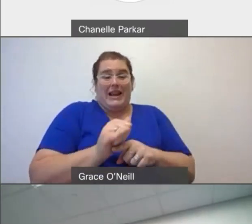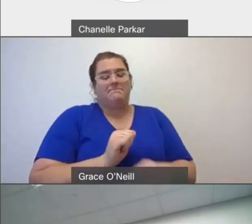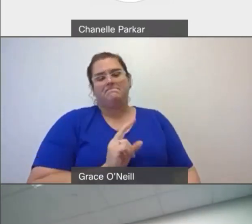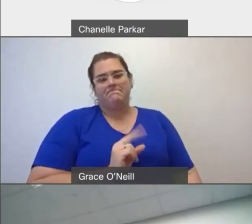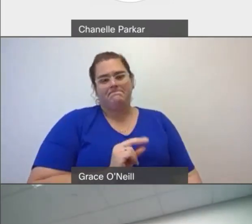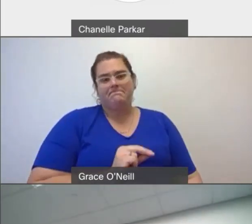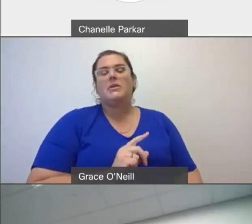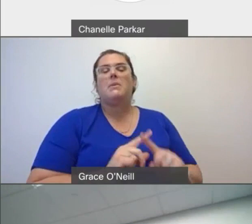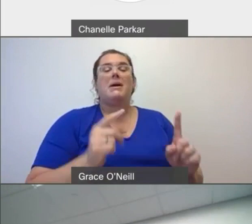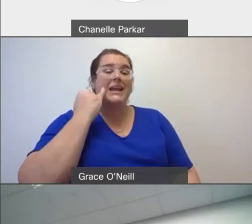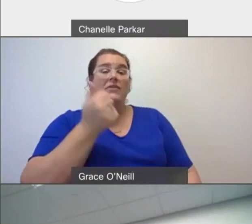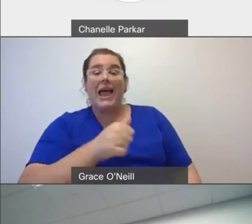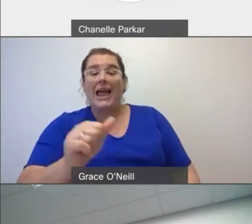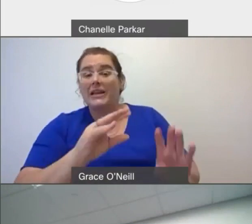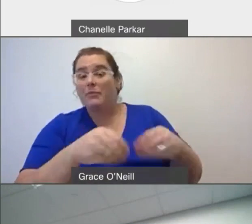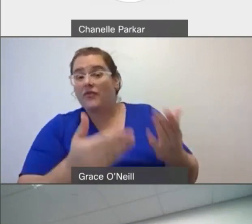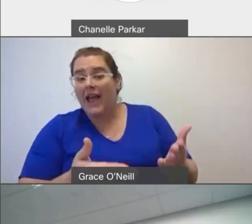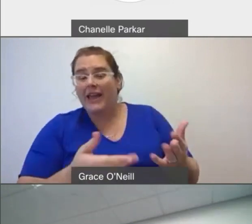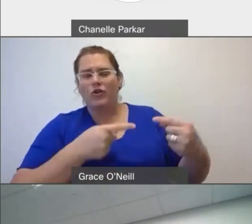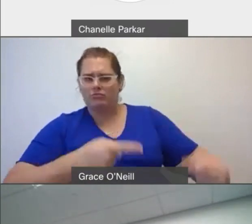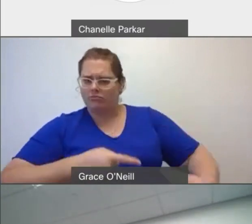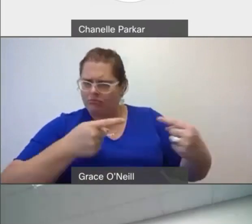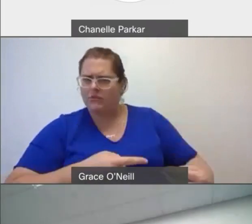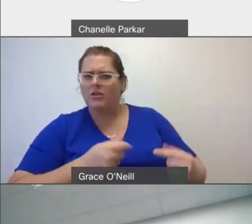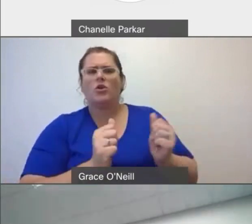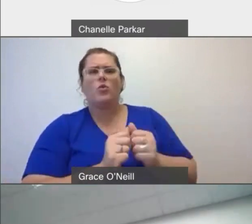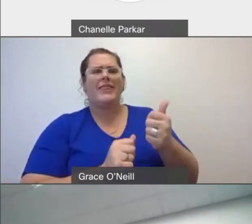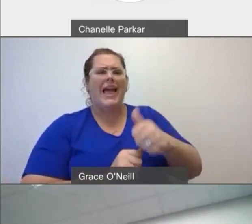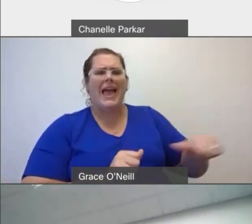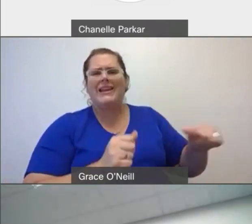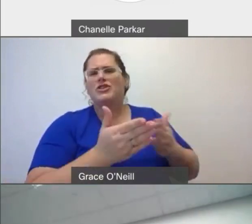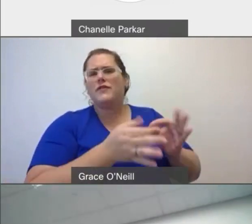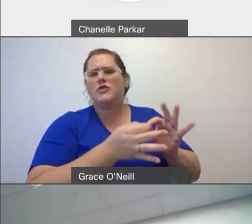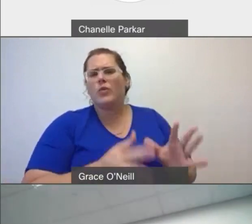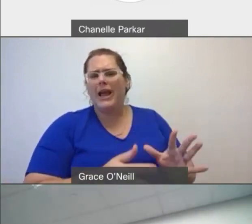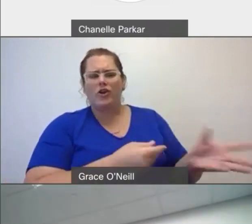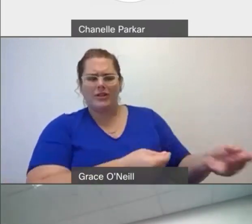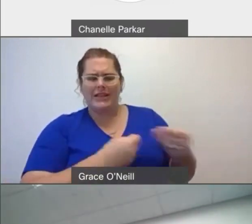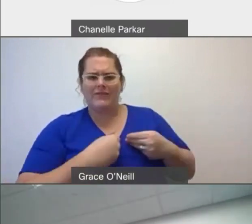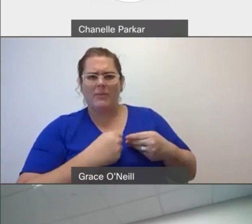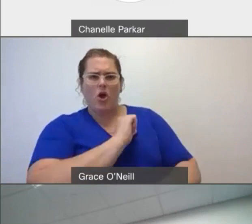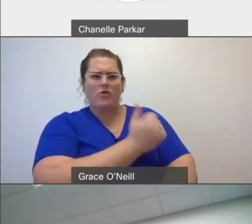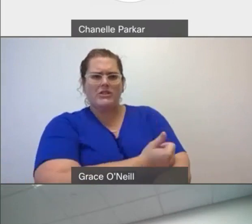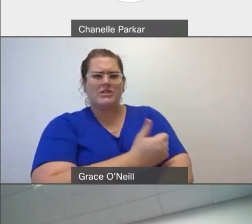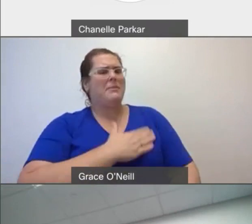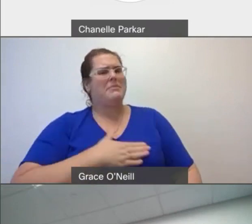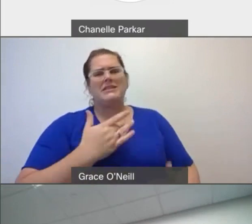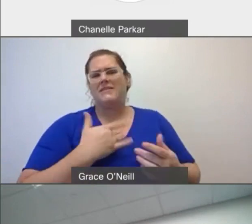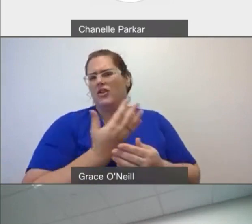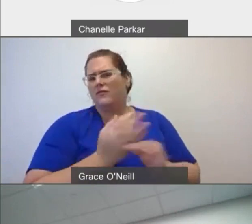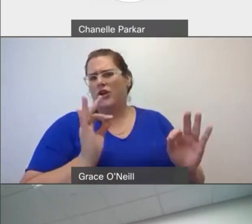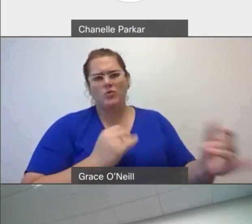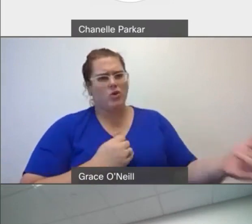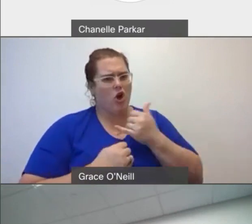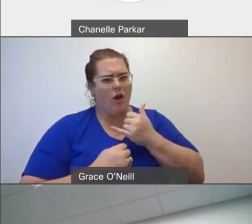is having a difficulty obtaining an authorization from a service coordinator, please feel free to call me or any of